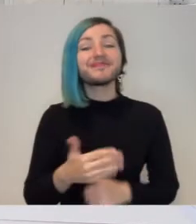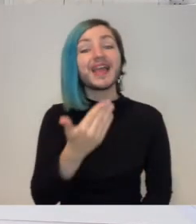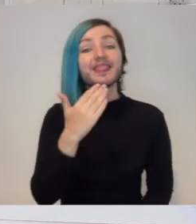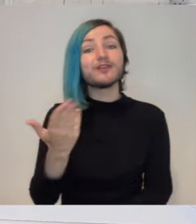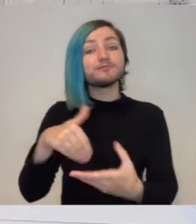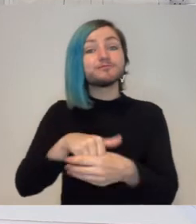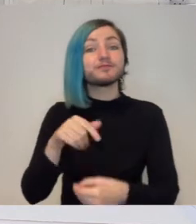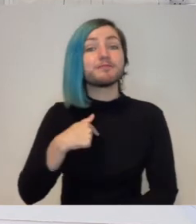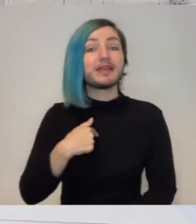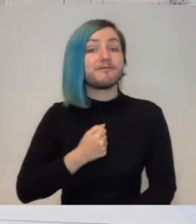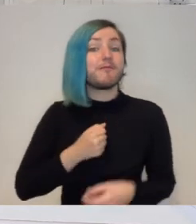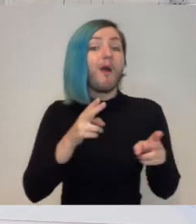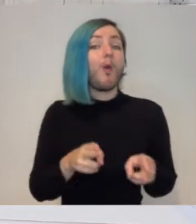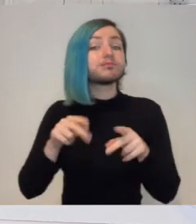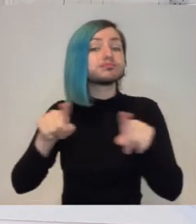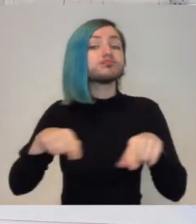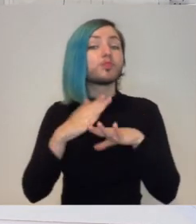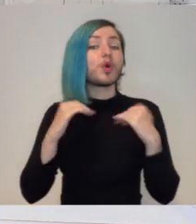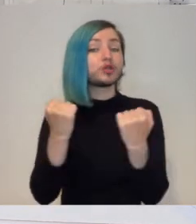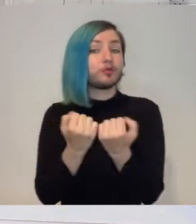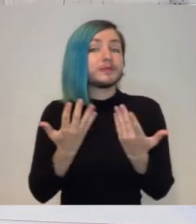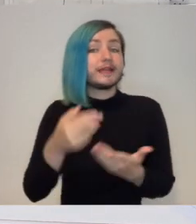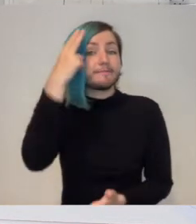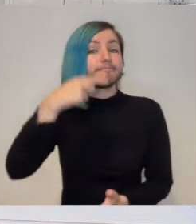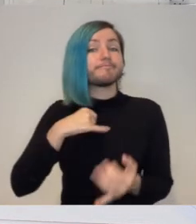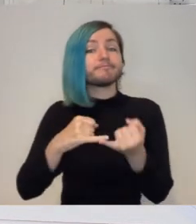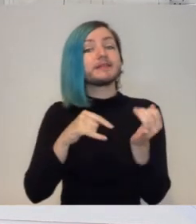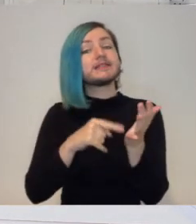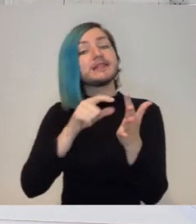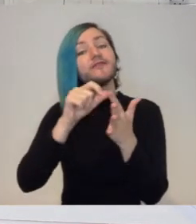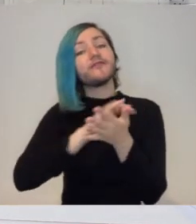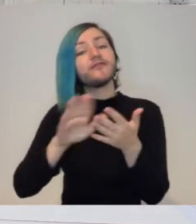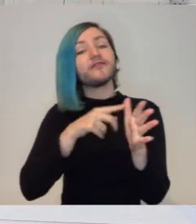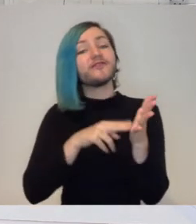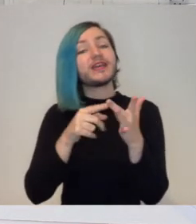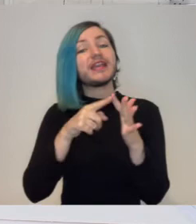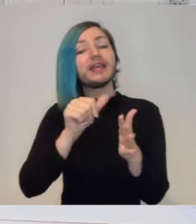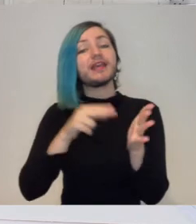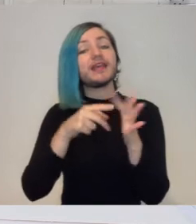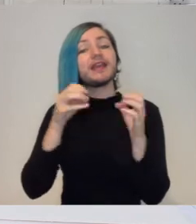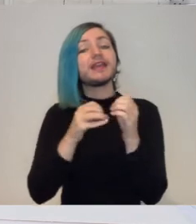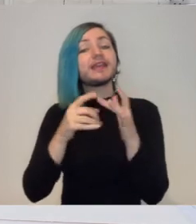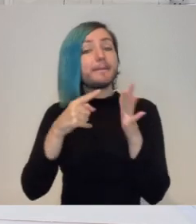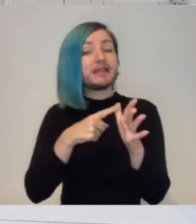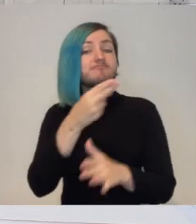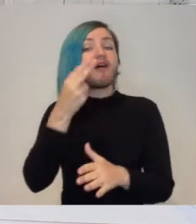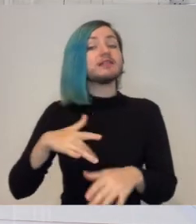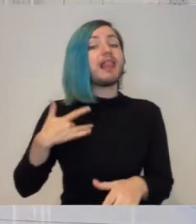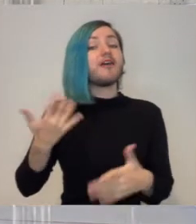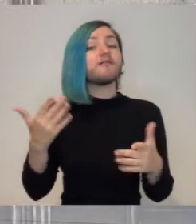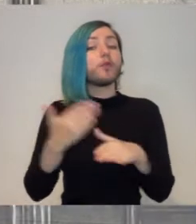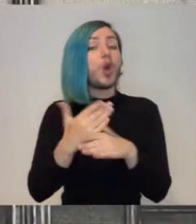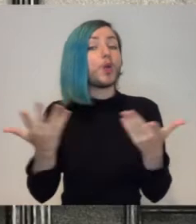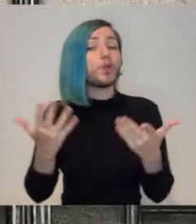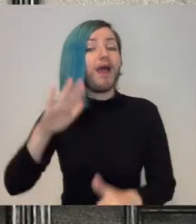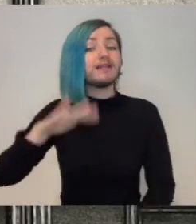Hello, thank you for joining me on my Hospital Rooms workshop today. My name is Stephanie Nebbia. I'm an artist who lives and works in South London.